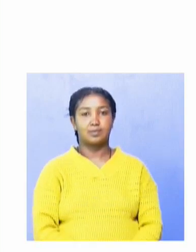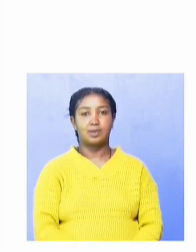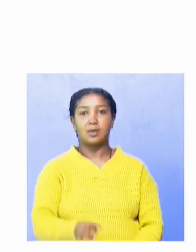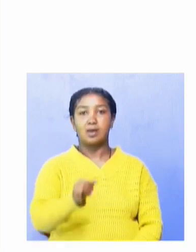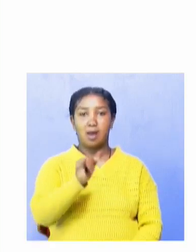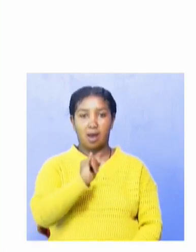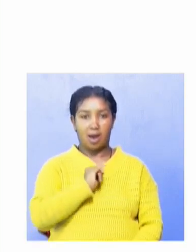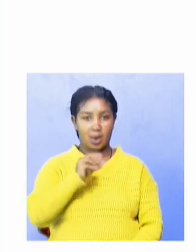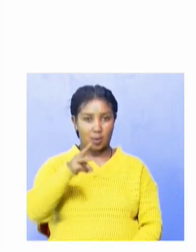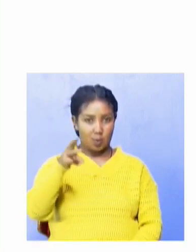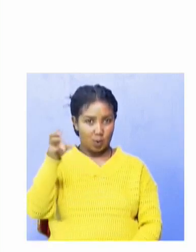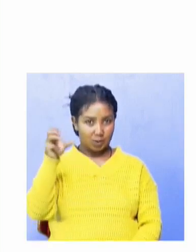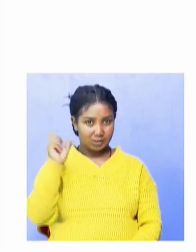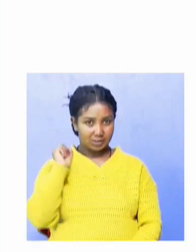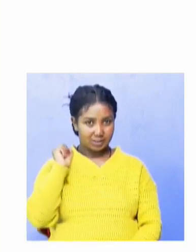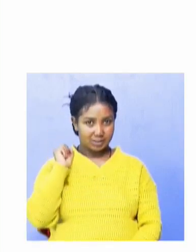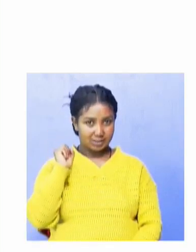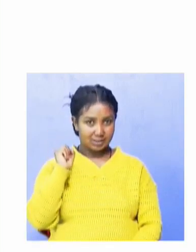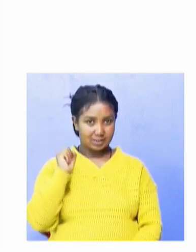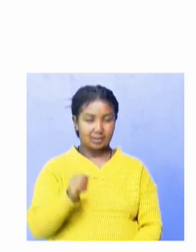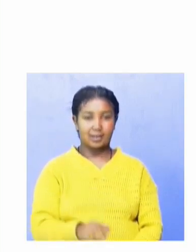I was